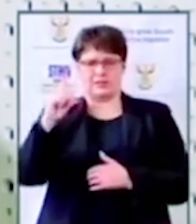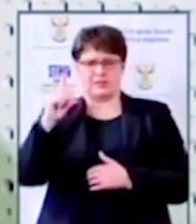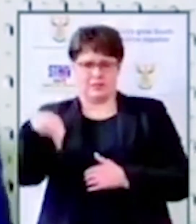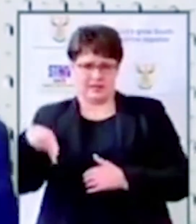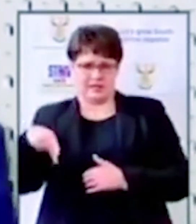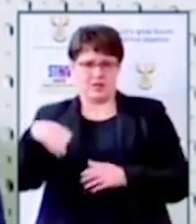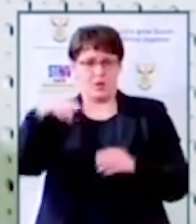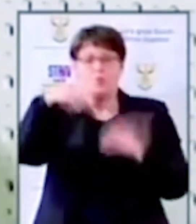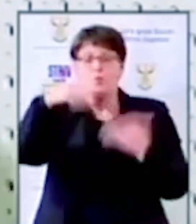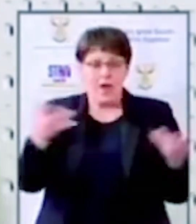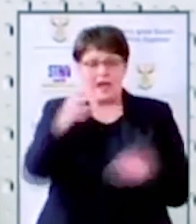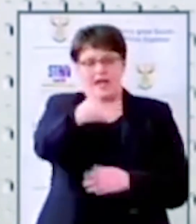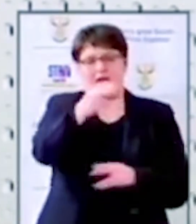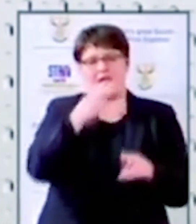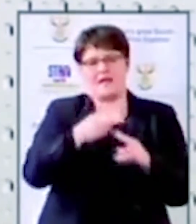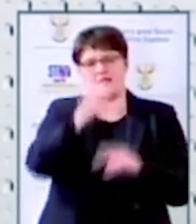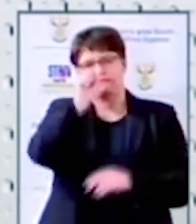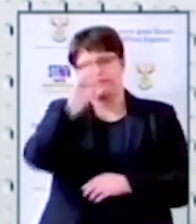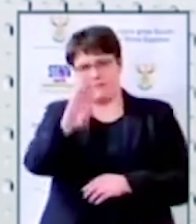in February.